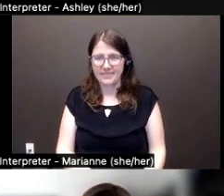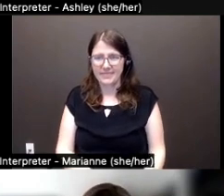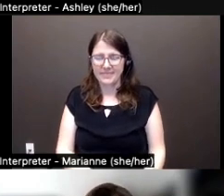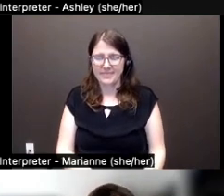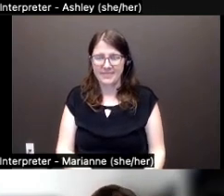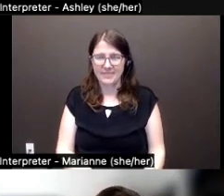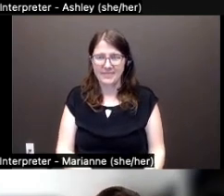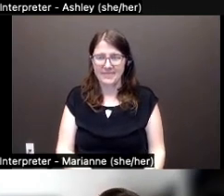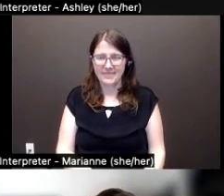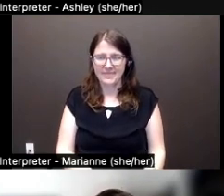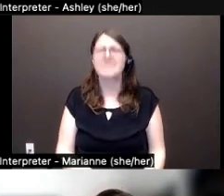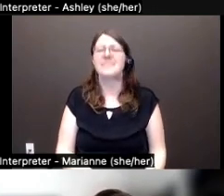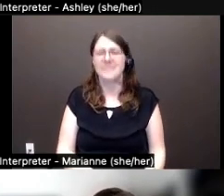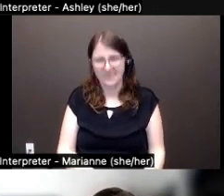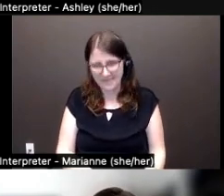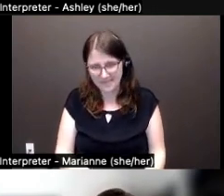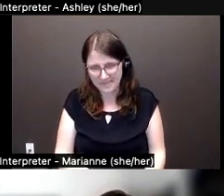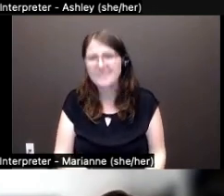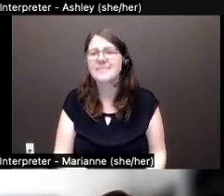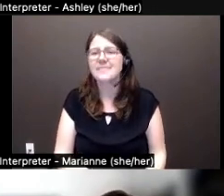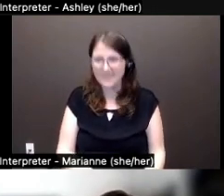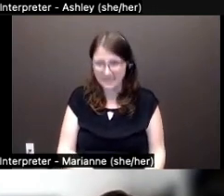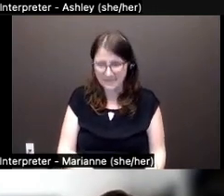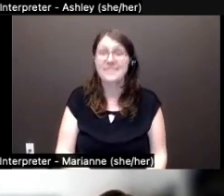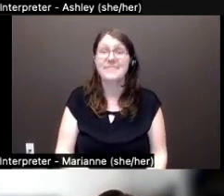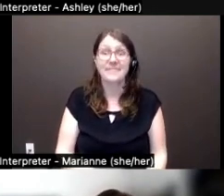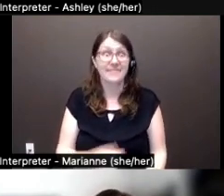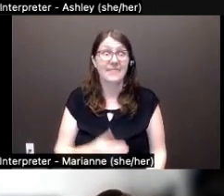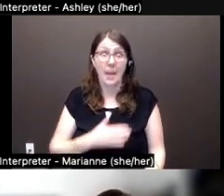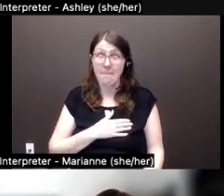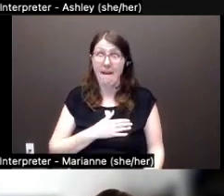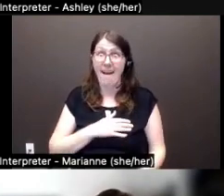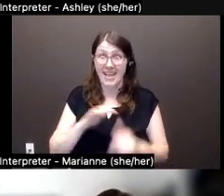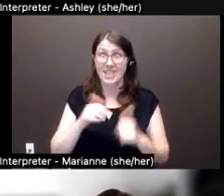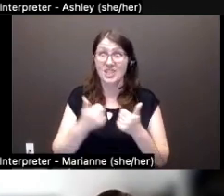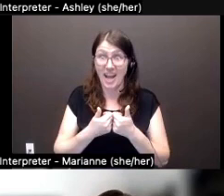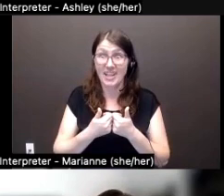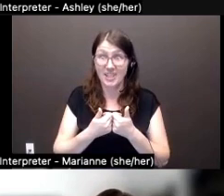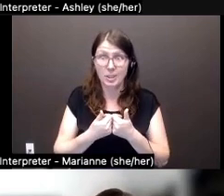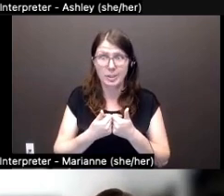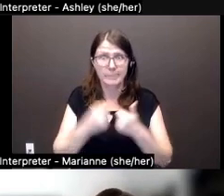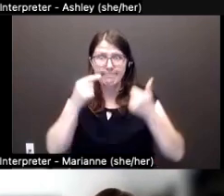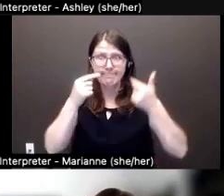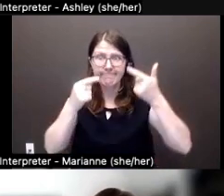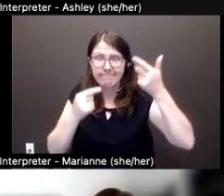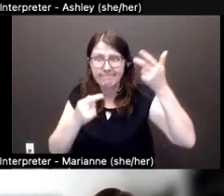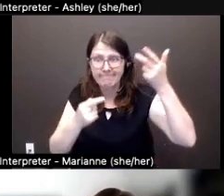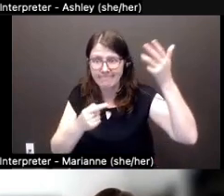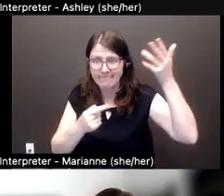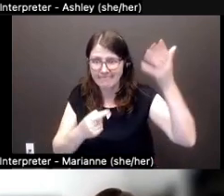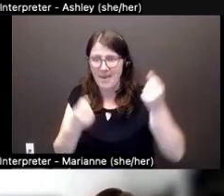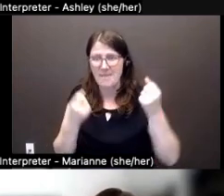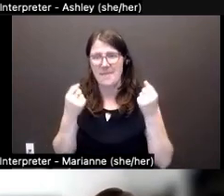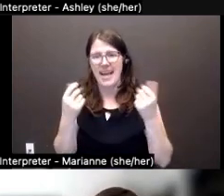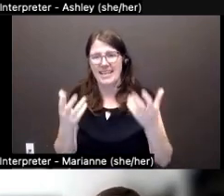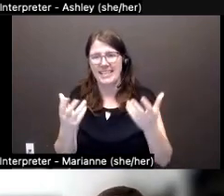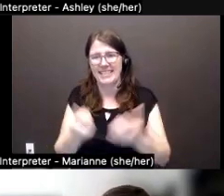Okay, so as I mentioned, the challenges were many. So as I